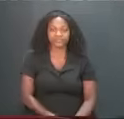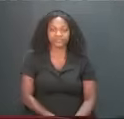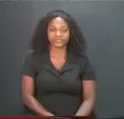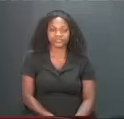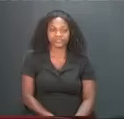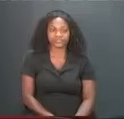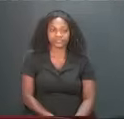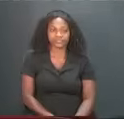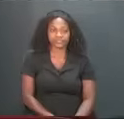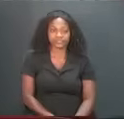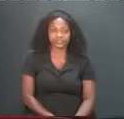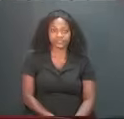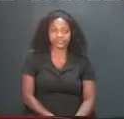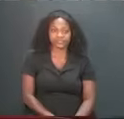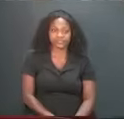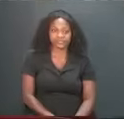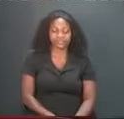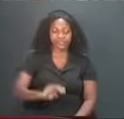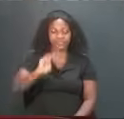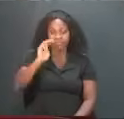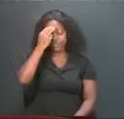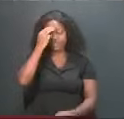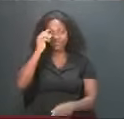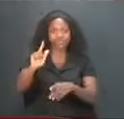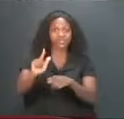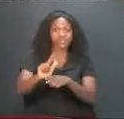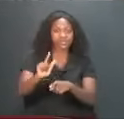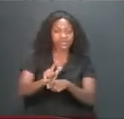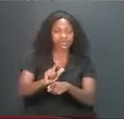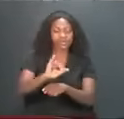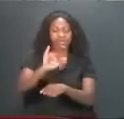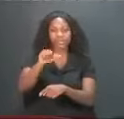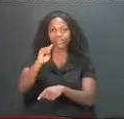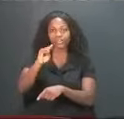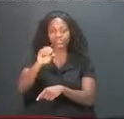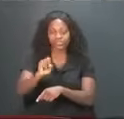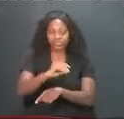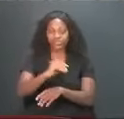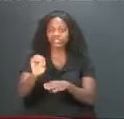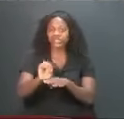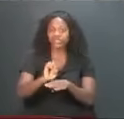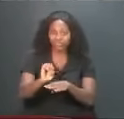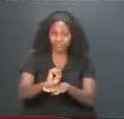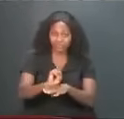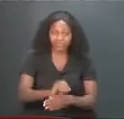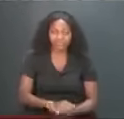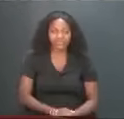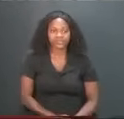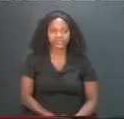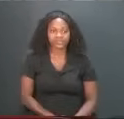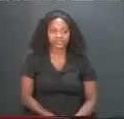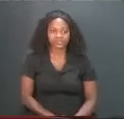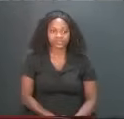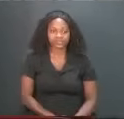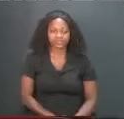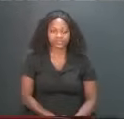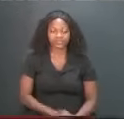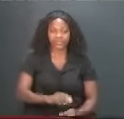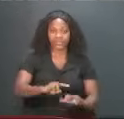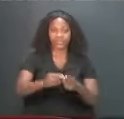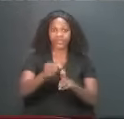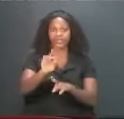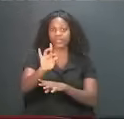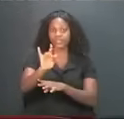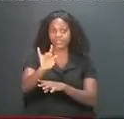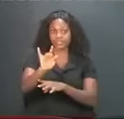which is the Ministry of Labor, Jobs and Employment. Mr. Speaker, so we'll take item number 18.